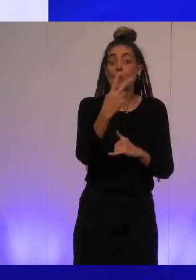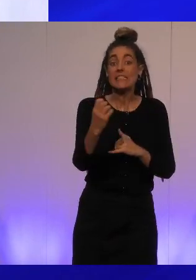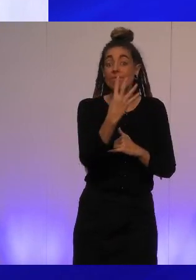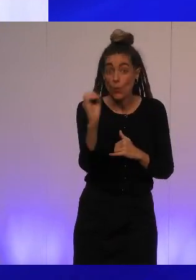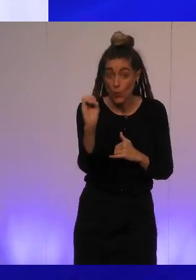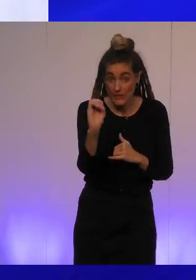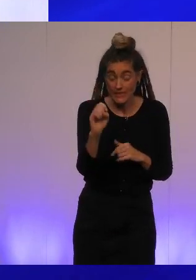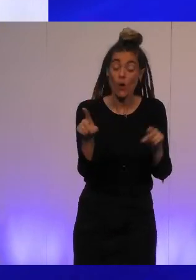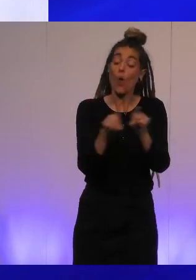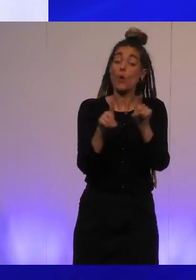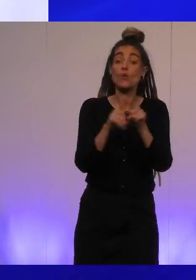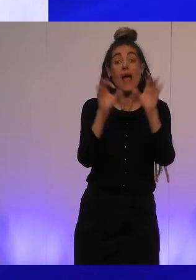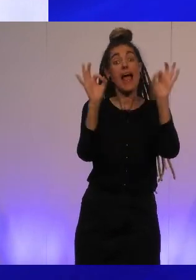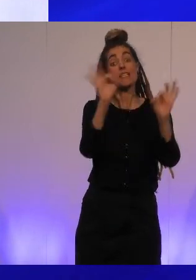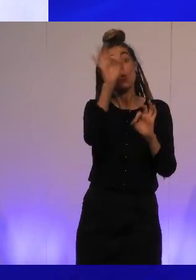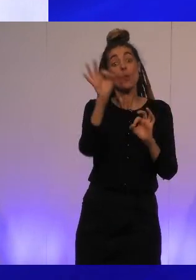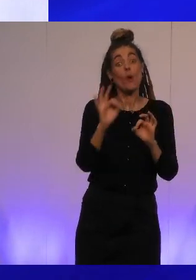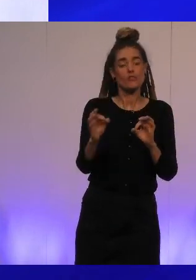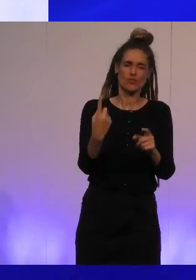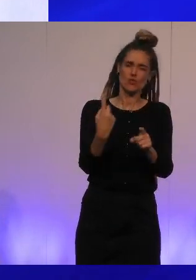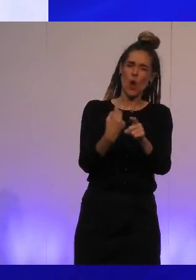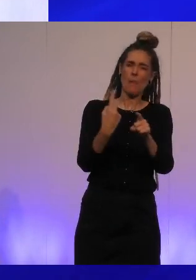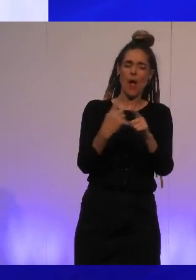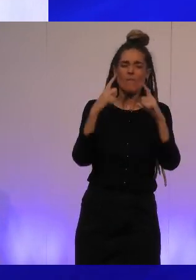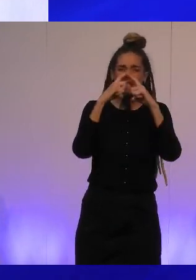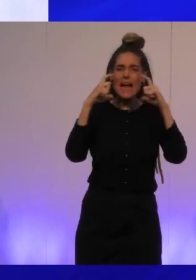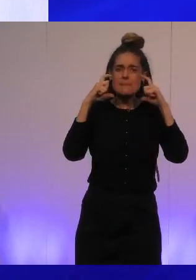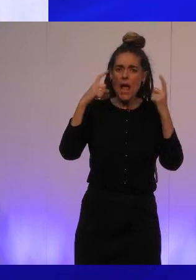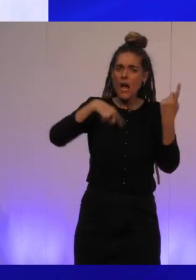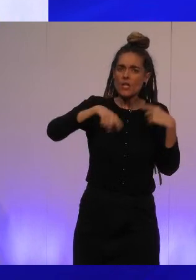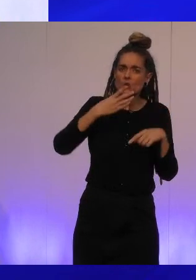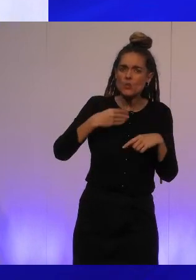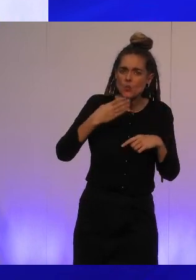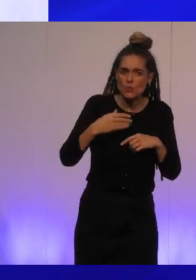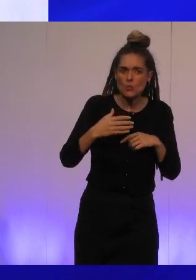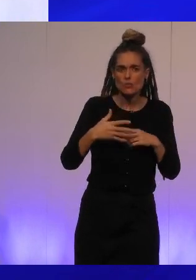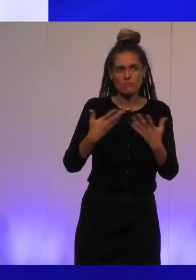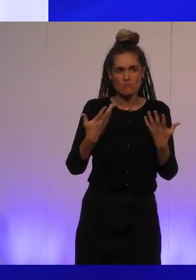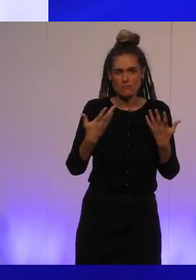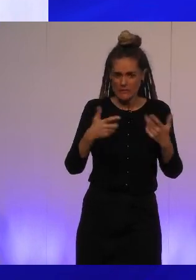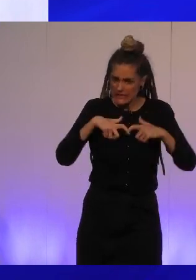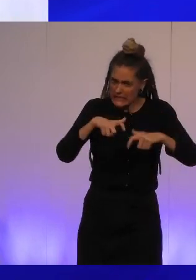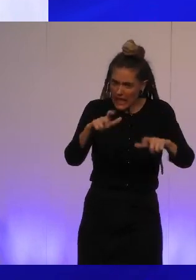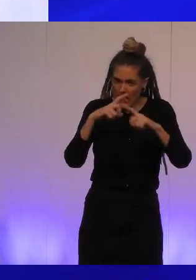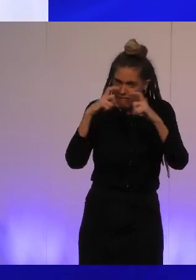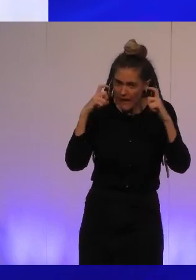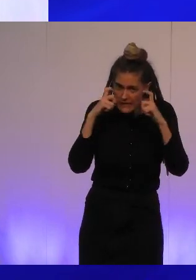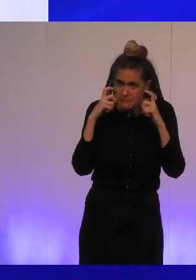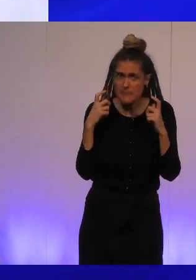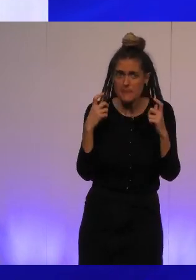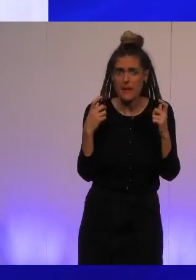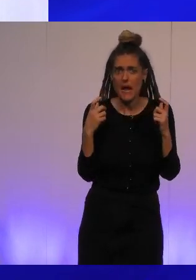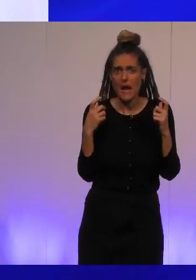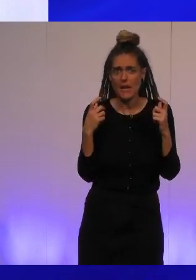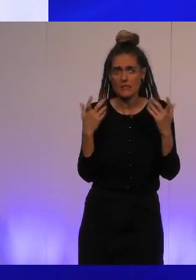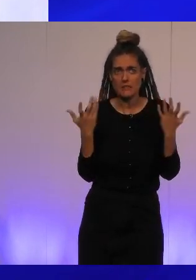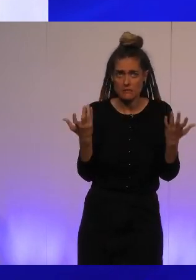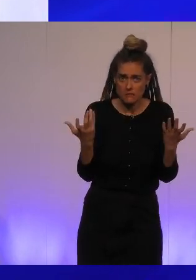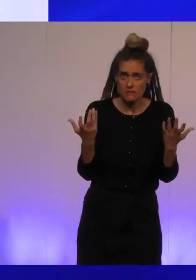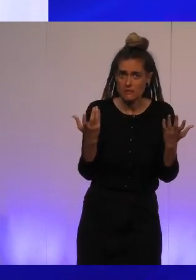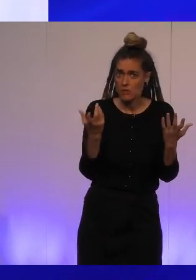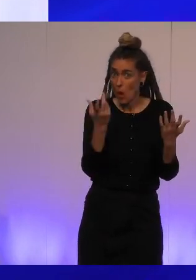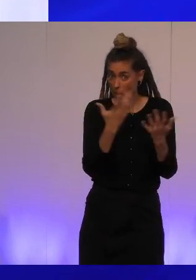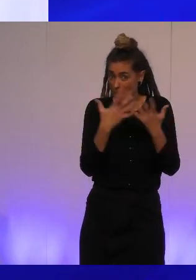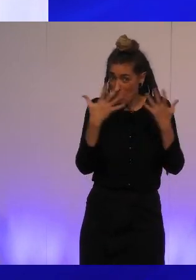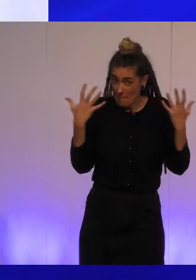about these face masks we're all using, single-use face masks. And, is that going to give us a bit more of a challenge in terms